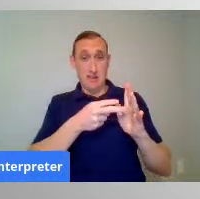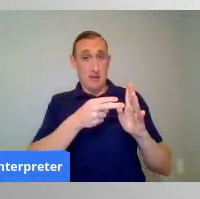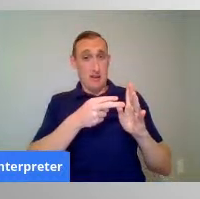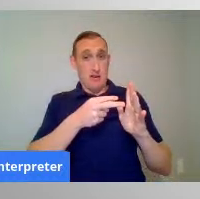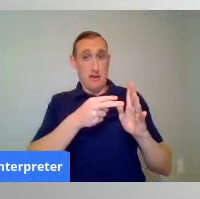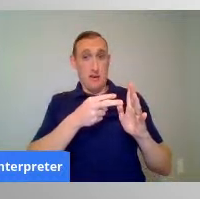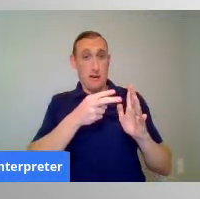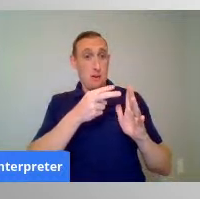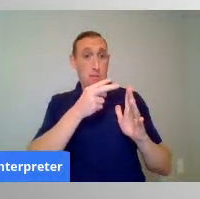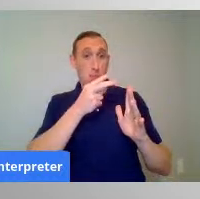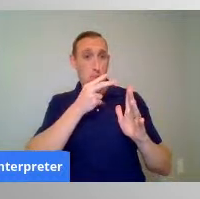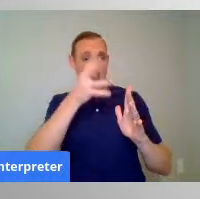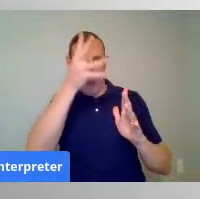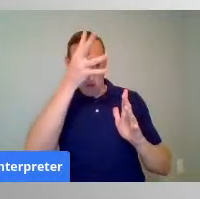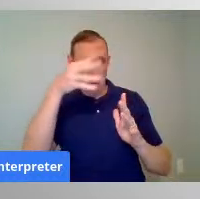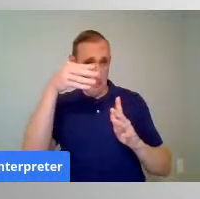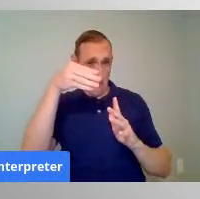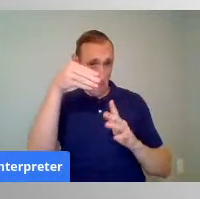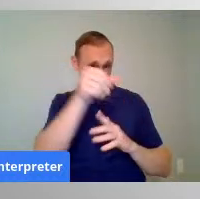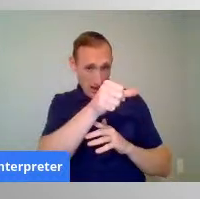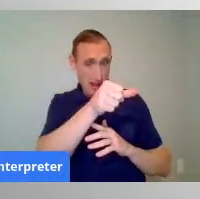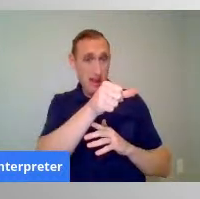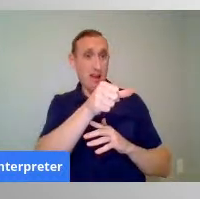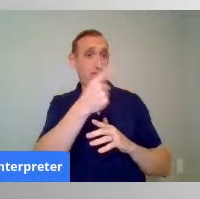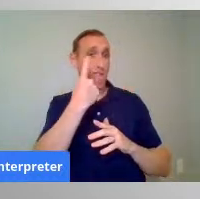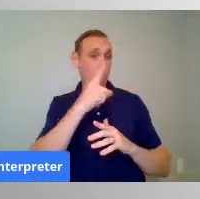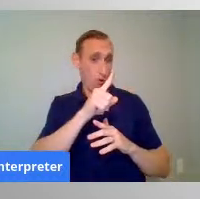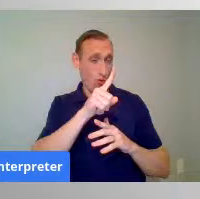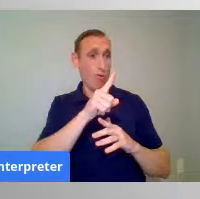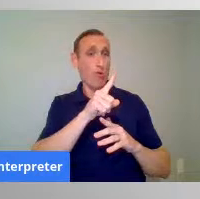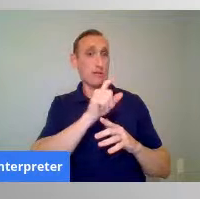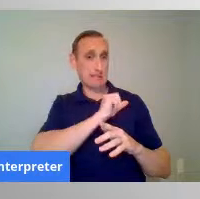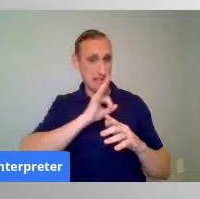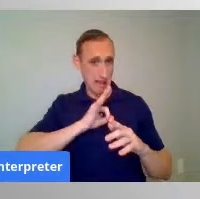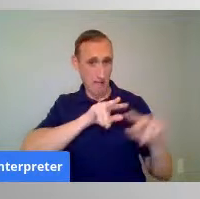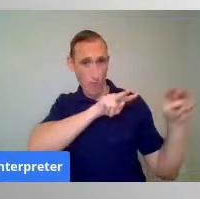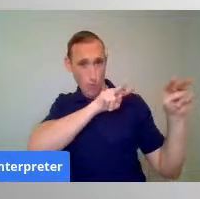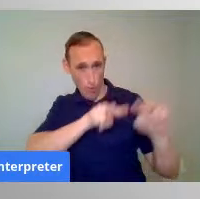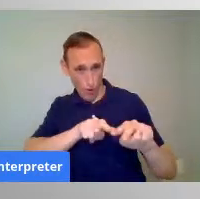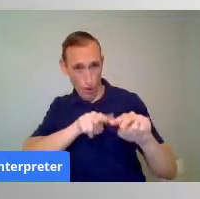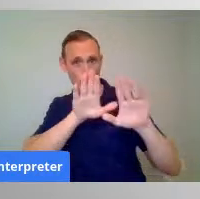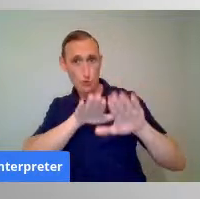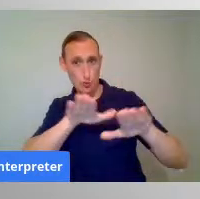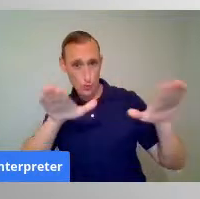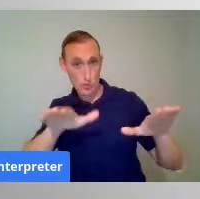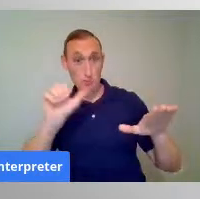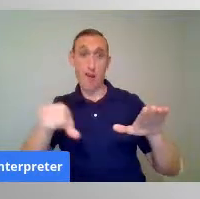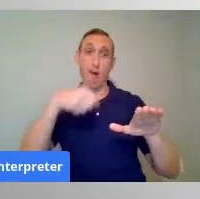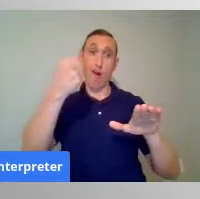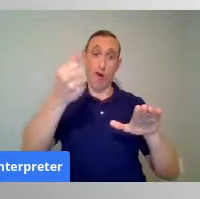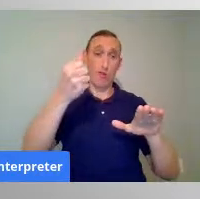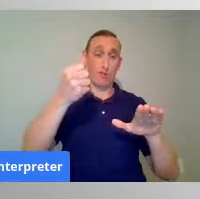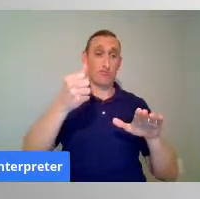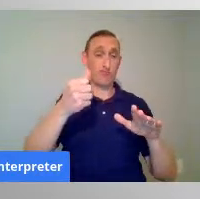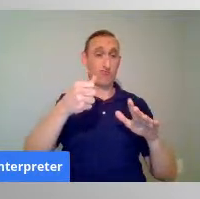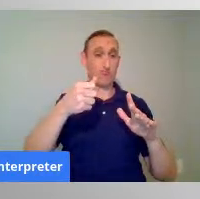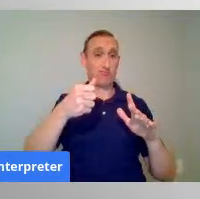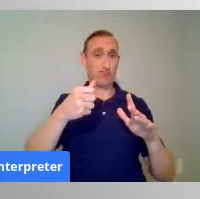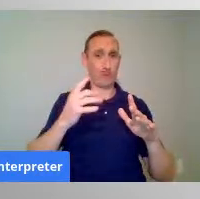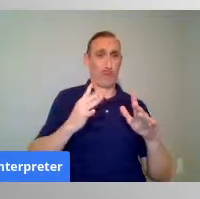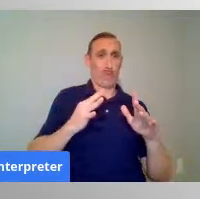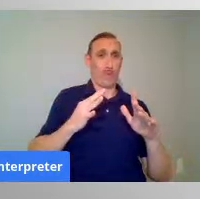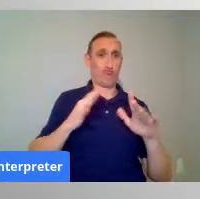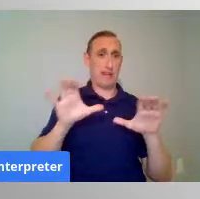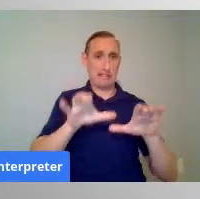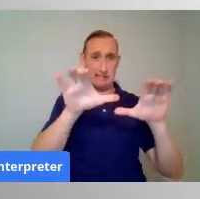any enrichment activities because a lot of the enrichment activities had an additional cost. We looked at vendors who would